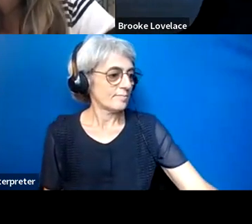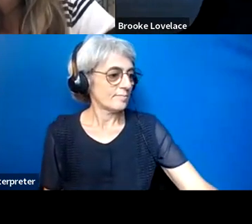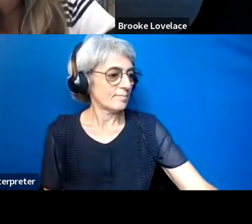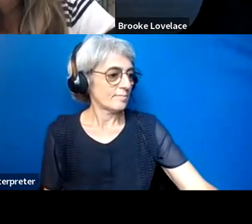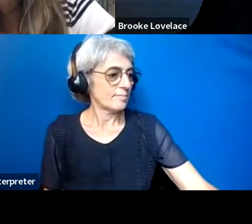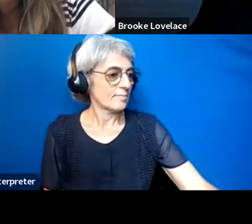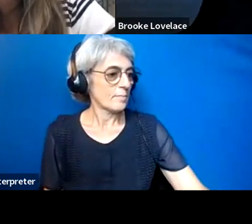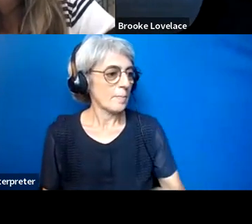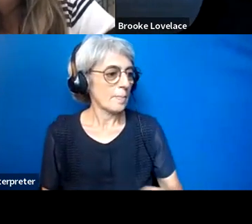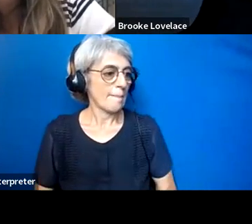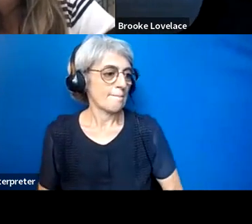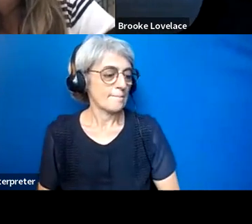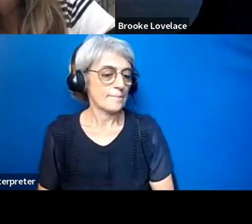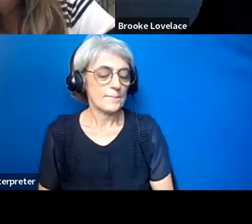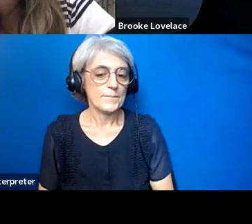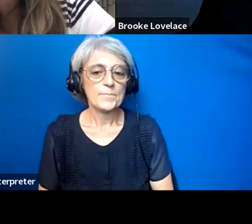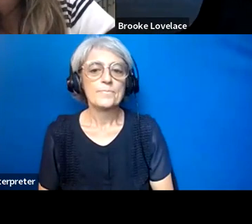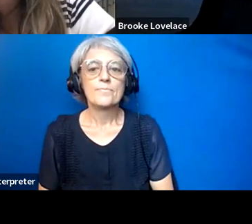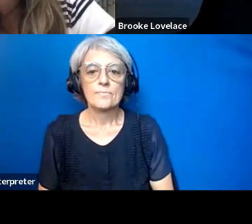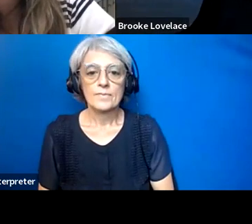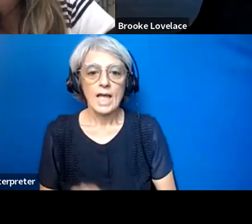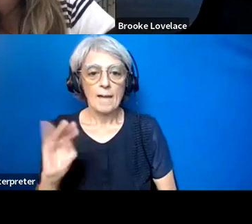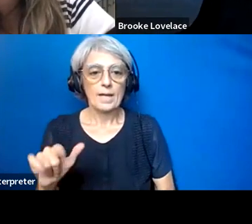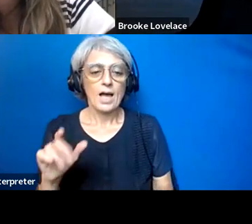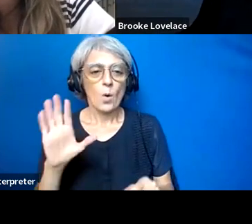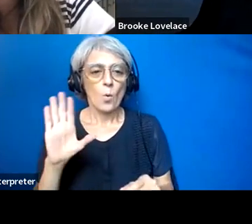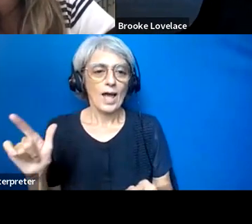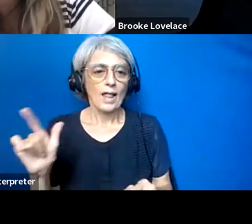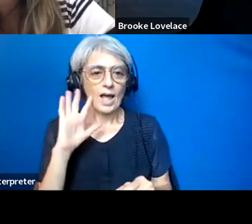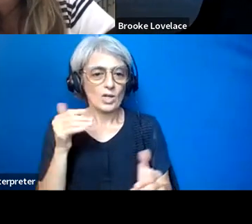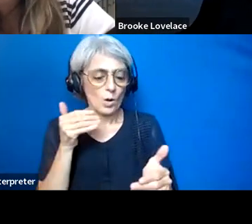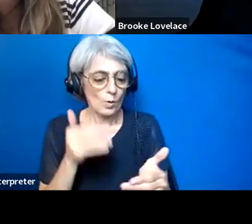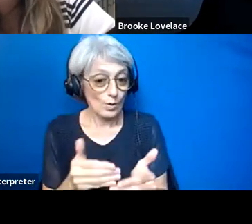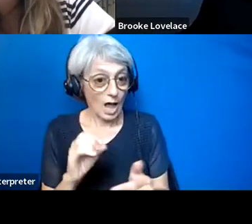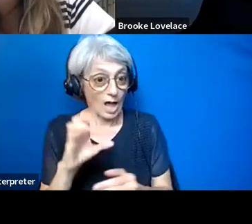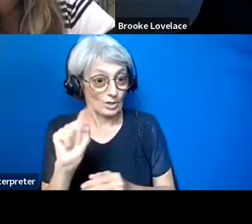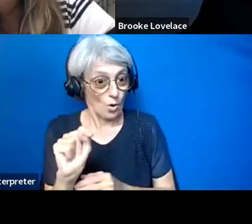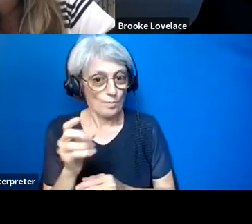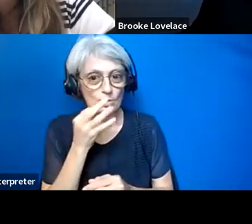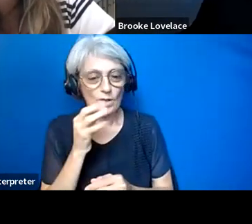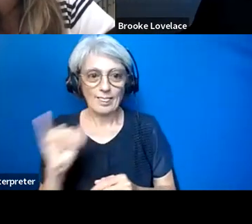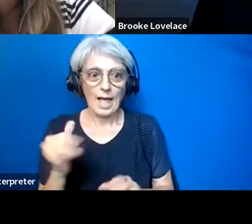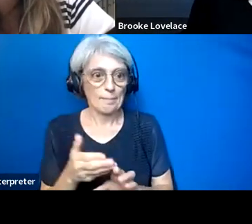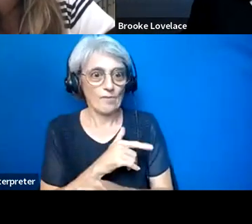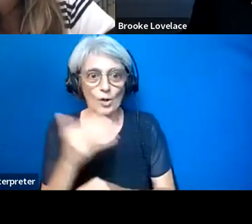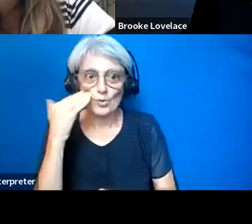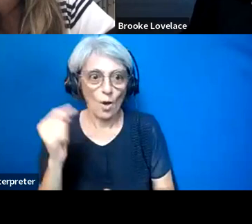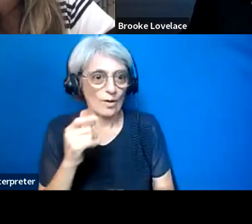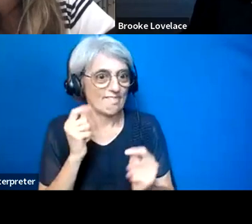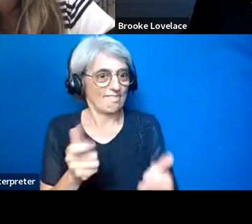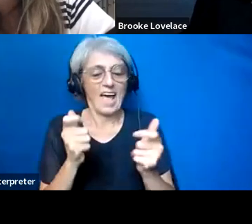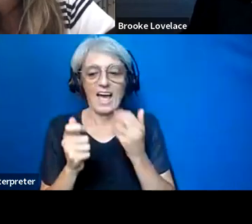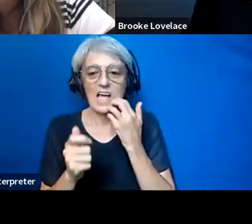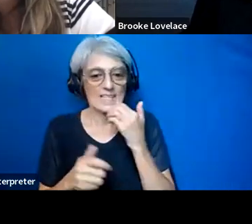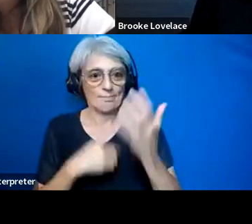Well, and I know we're coming up on October is going to be here like before we know it, as fast as everything's going